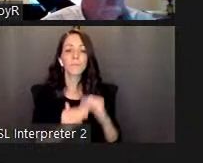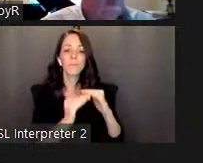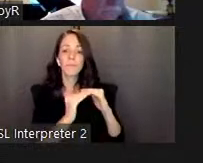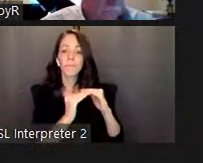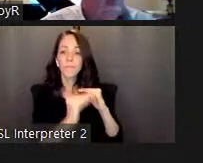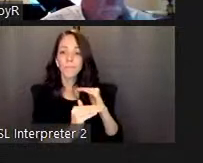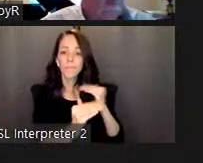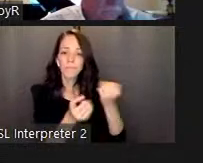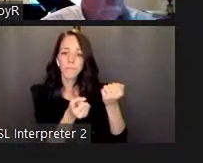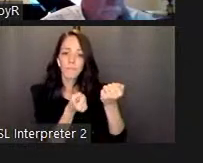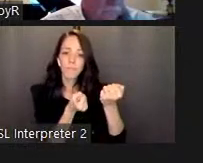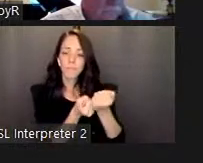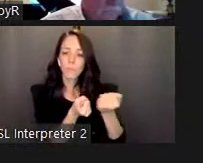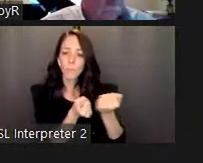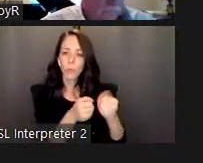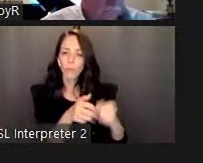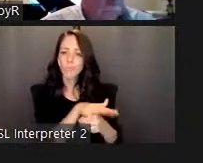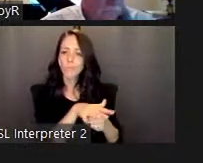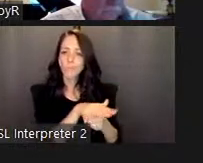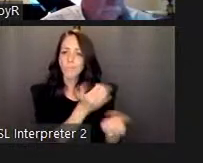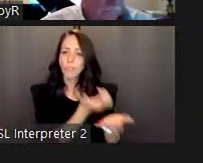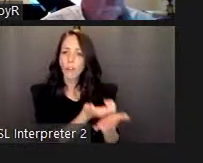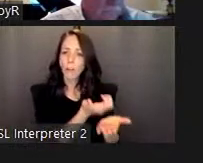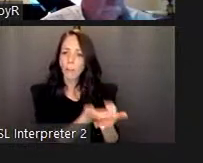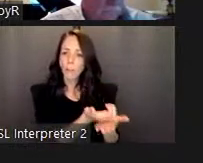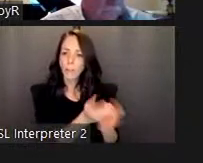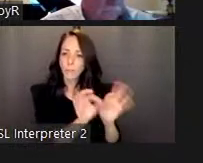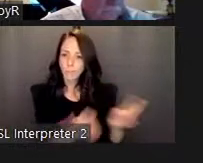stabilizing and supporting the local economy,